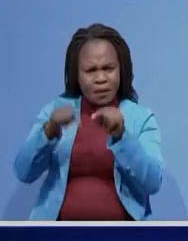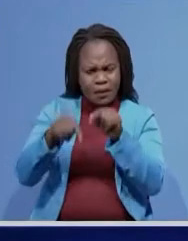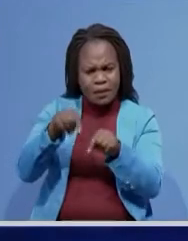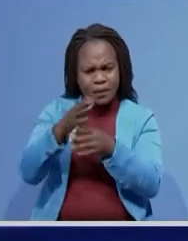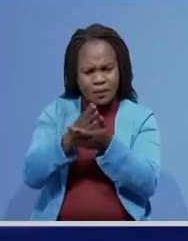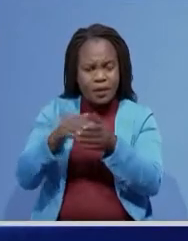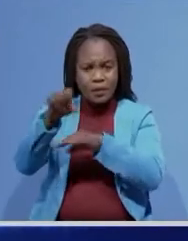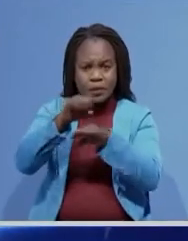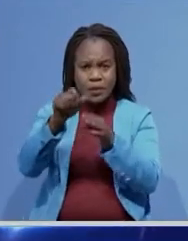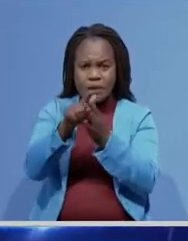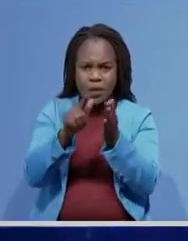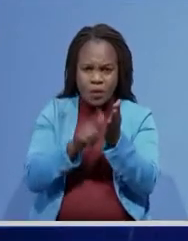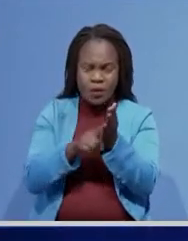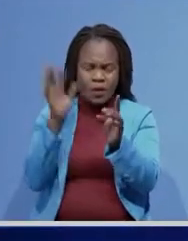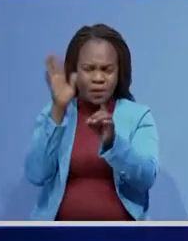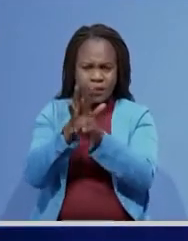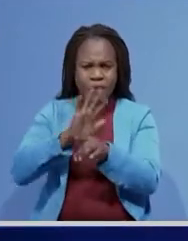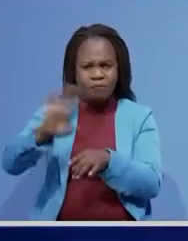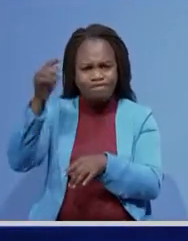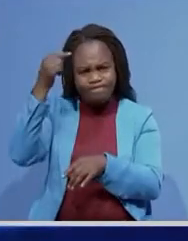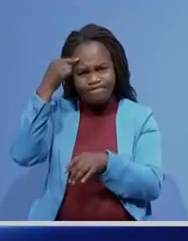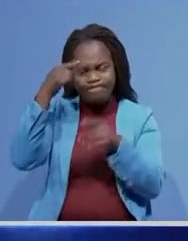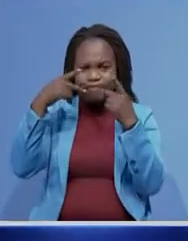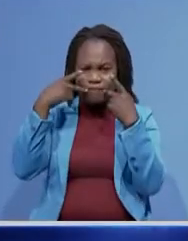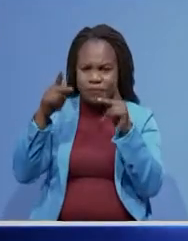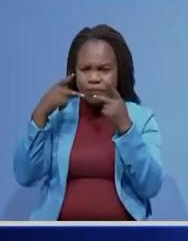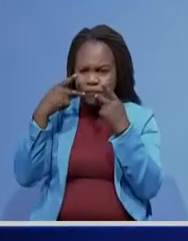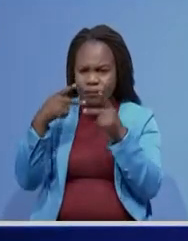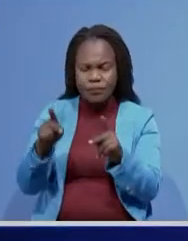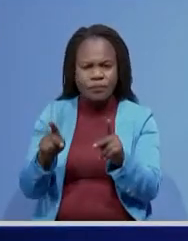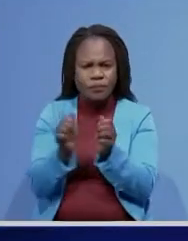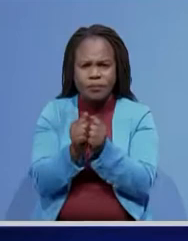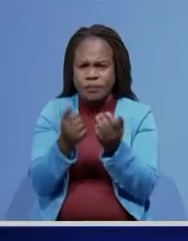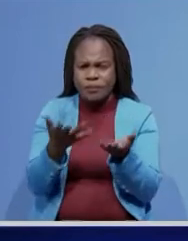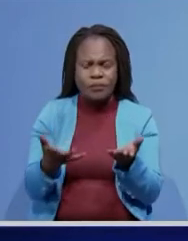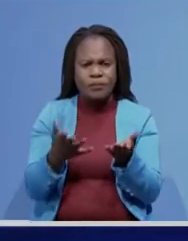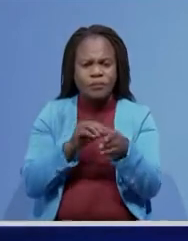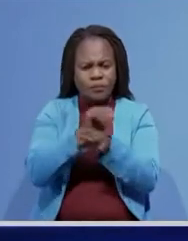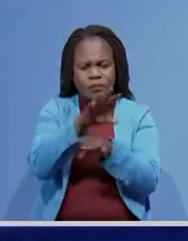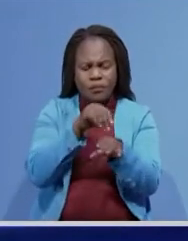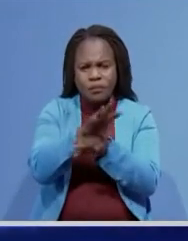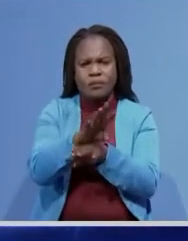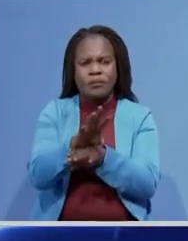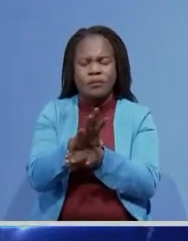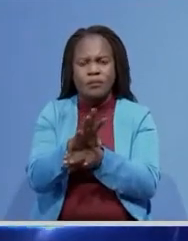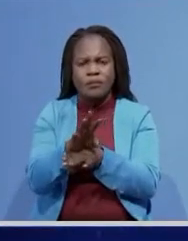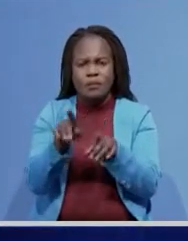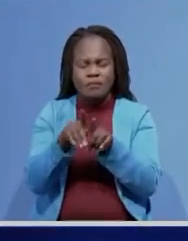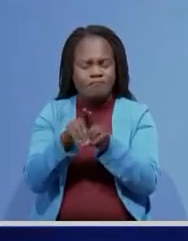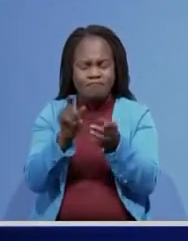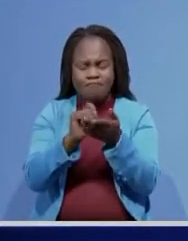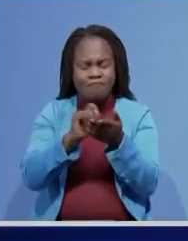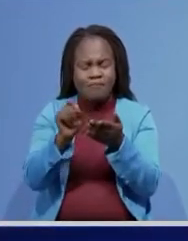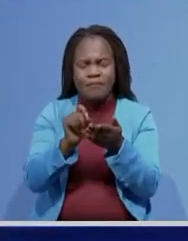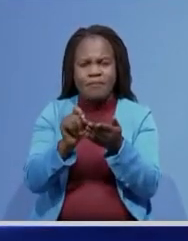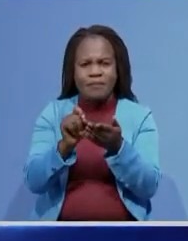lawyers have taken to attacking his government publicly without formally writing to him and advising on pressing national issues.